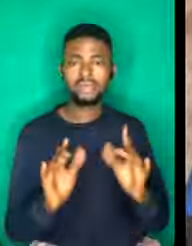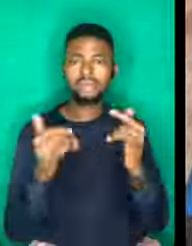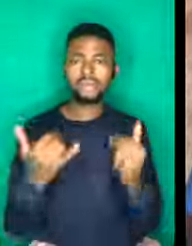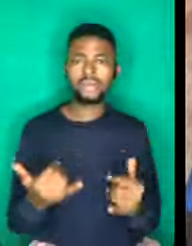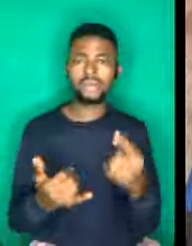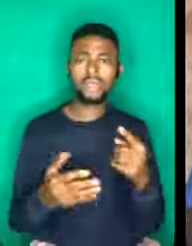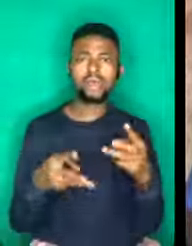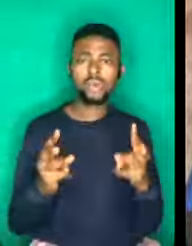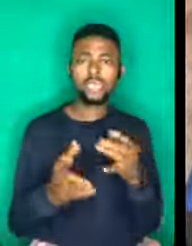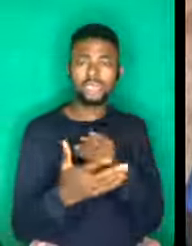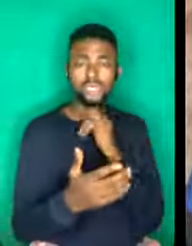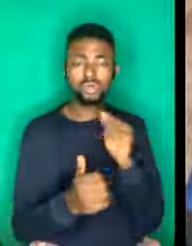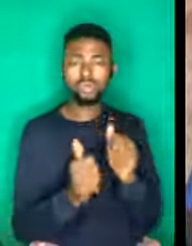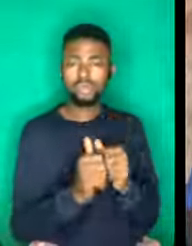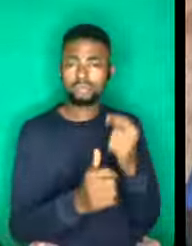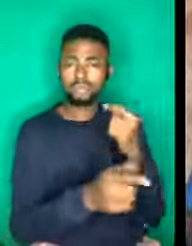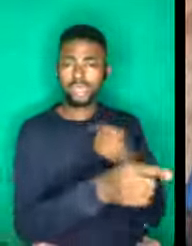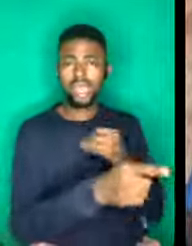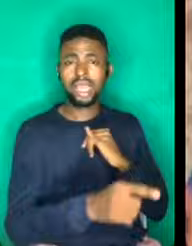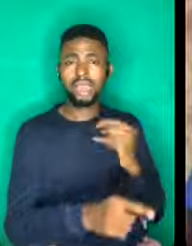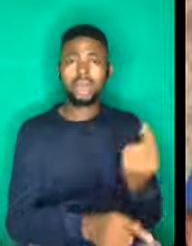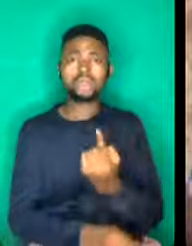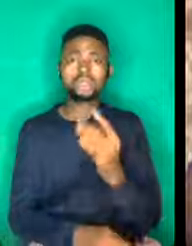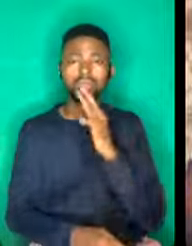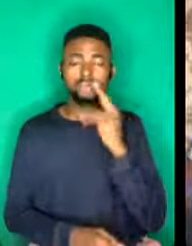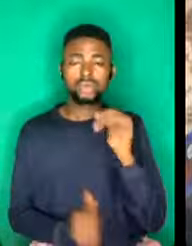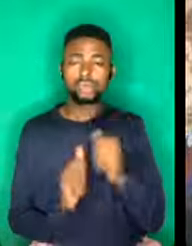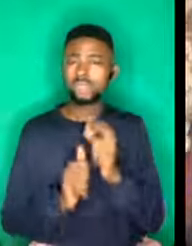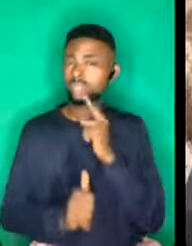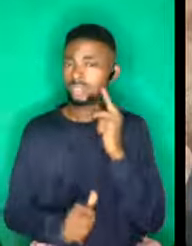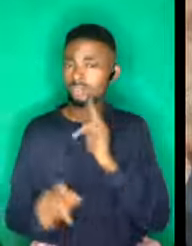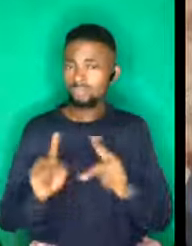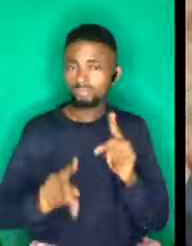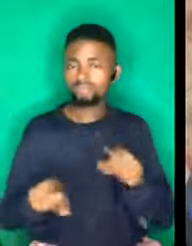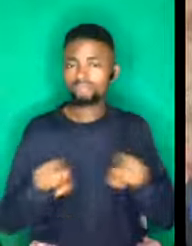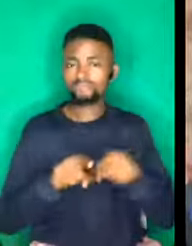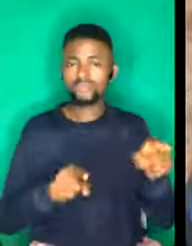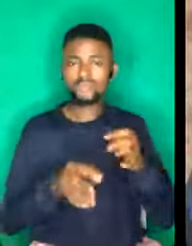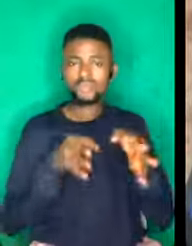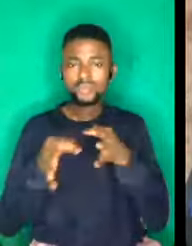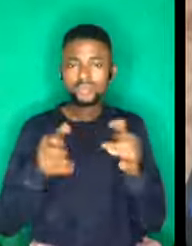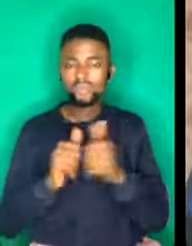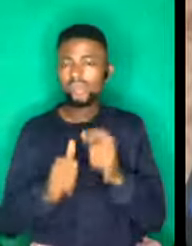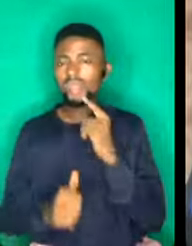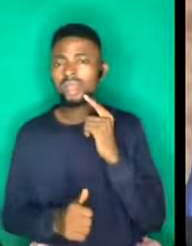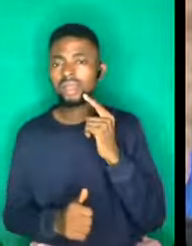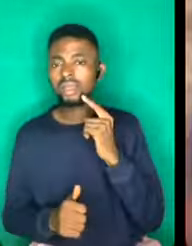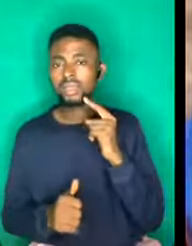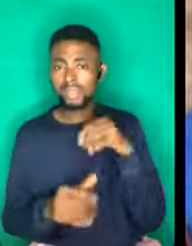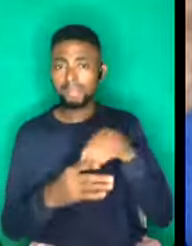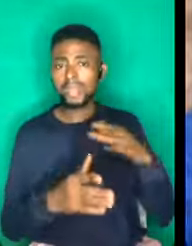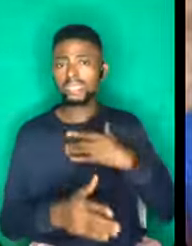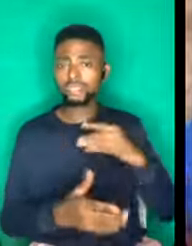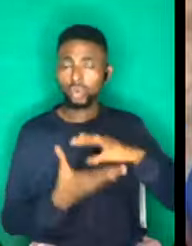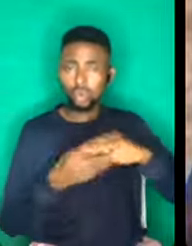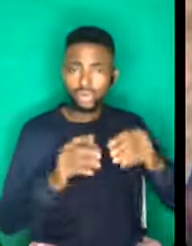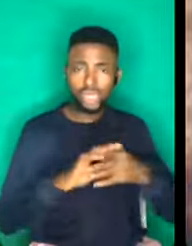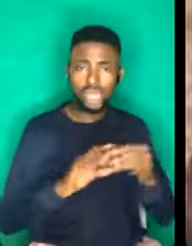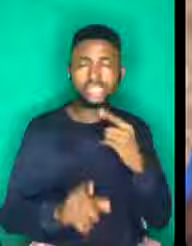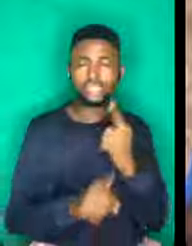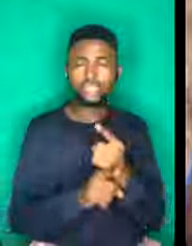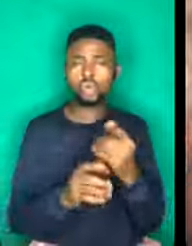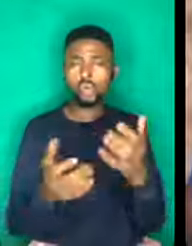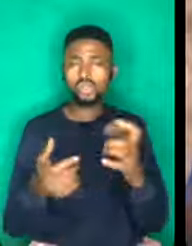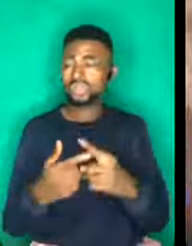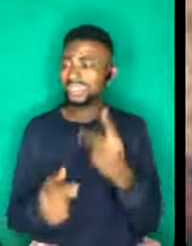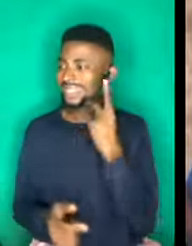deaf people, like I explained with my story coming up. I just want to see them. I want to see them become something. And